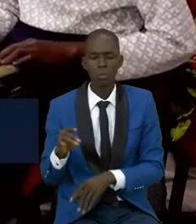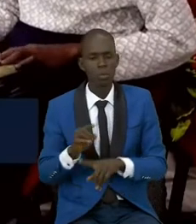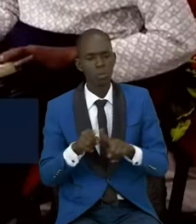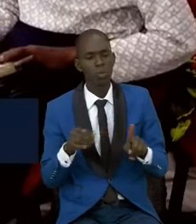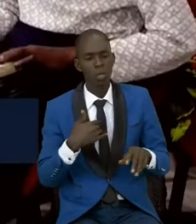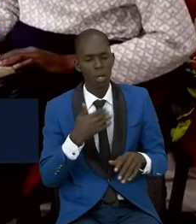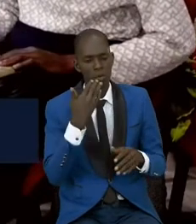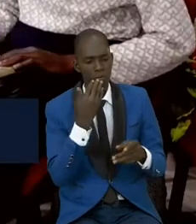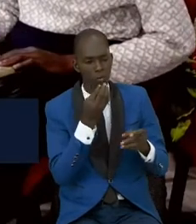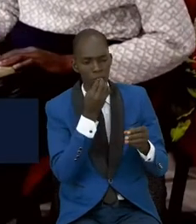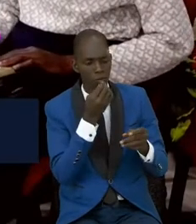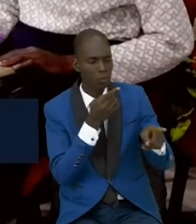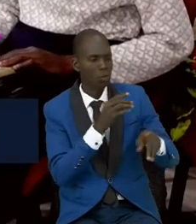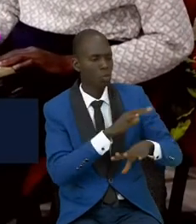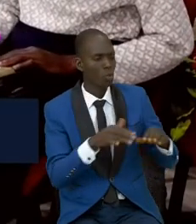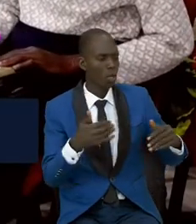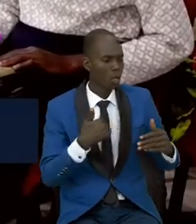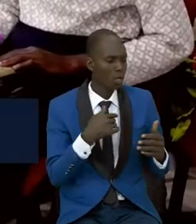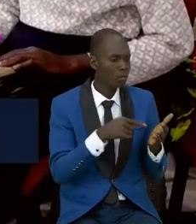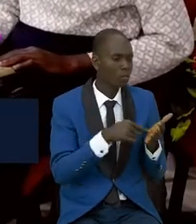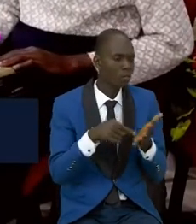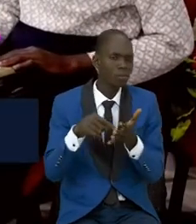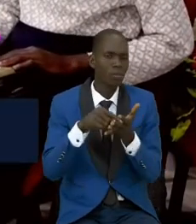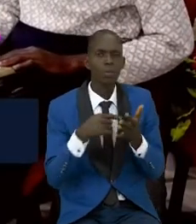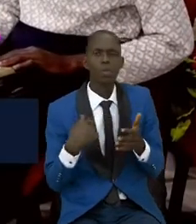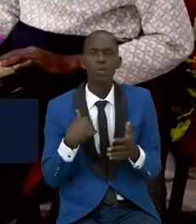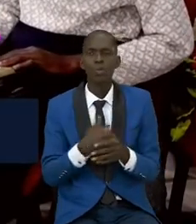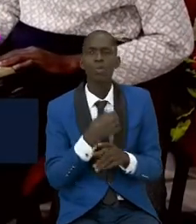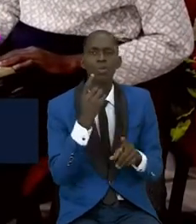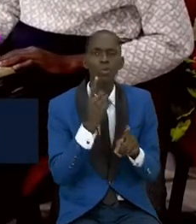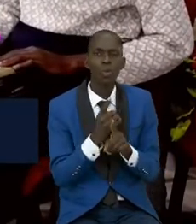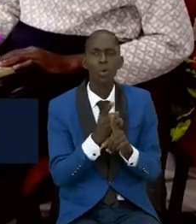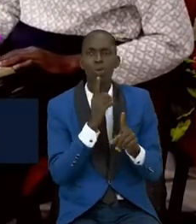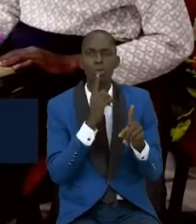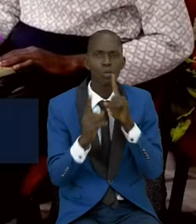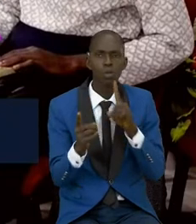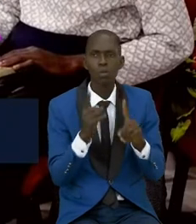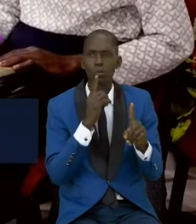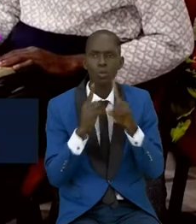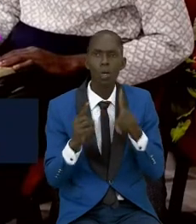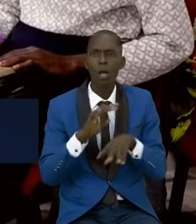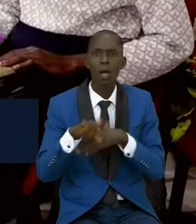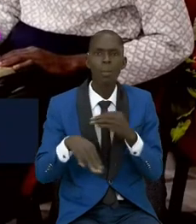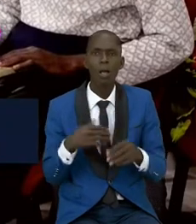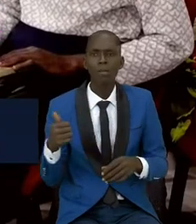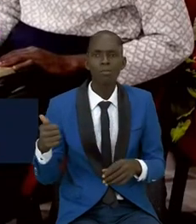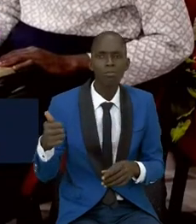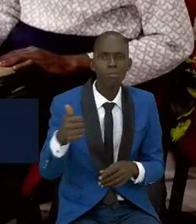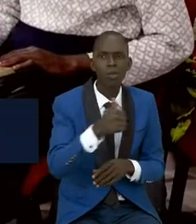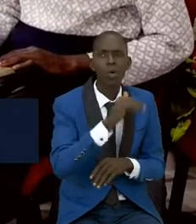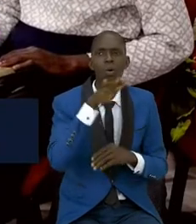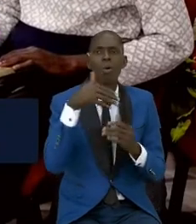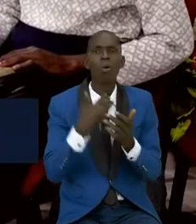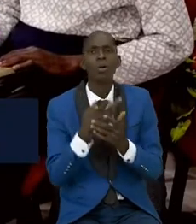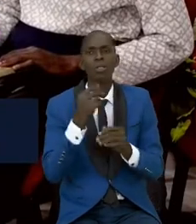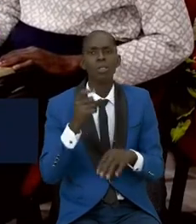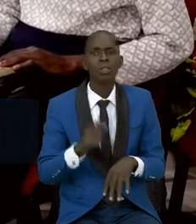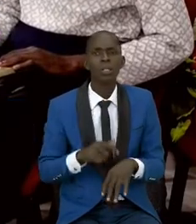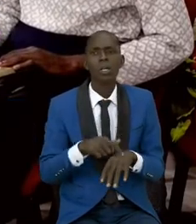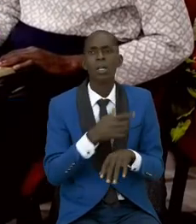food. That one does not have this. And we just talk about ourselves all the time. And